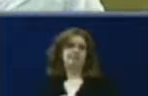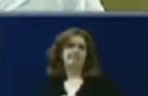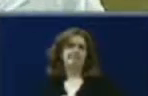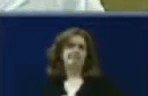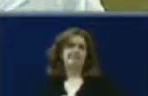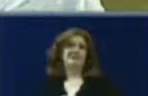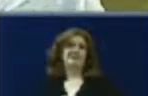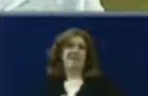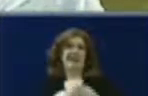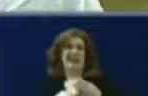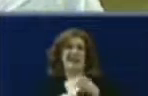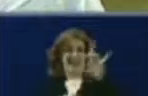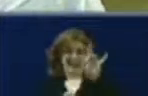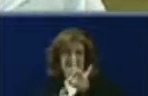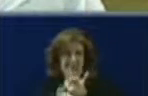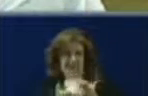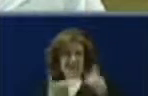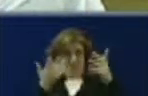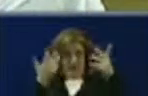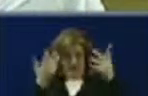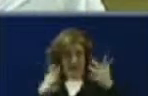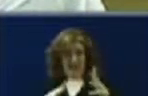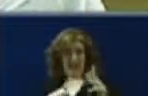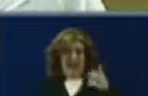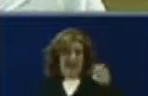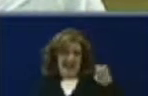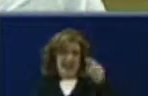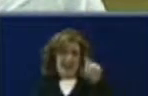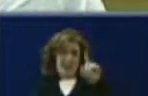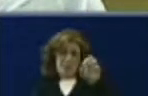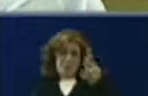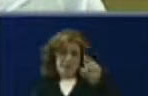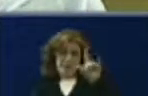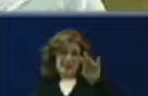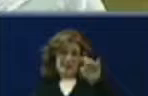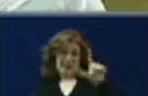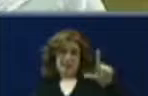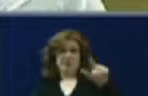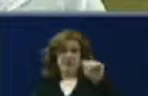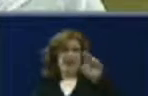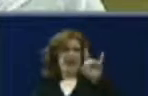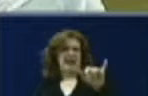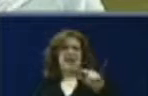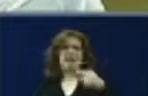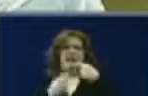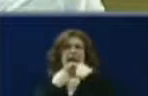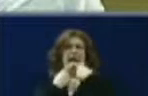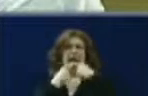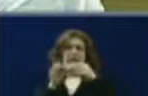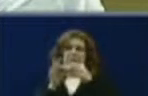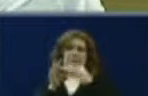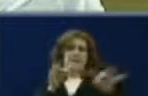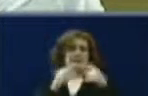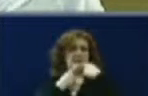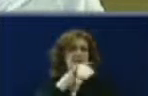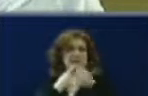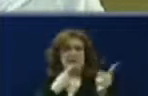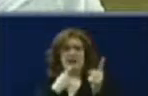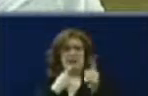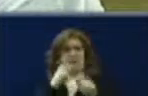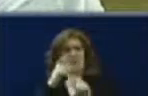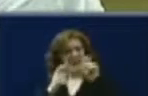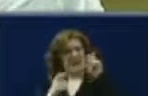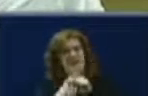And after 8 weeks at Minor Daniels Academy, I state with exact and